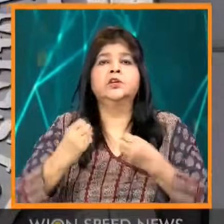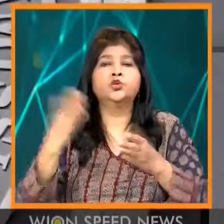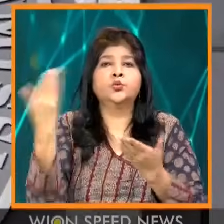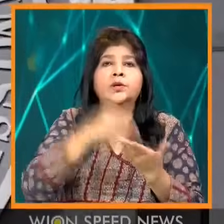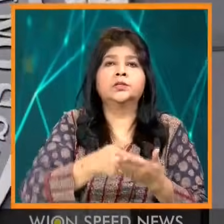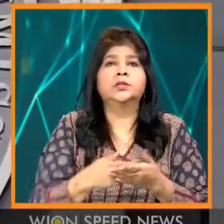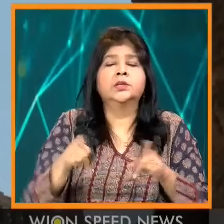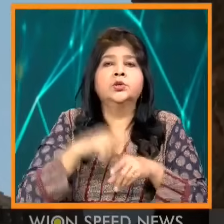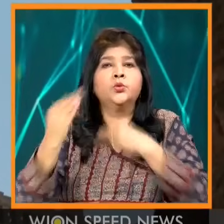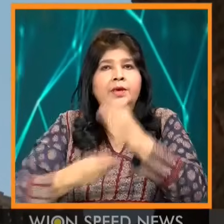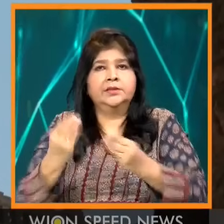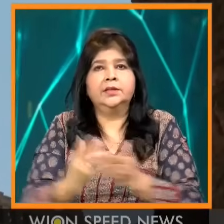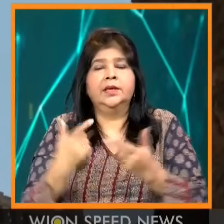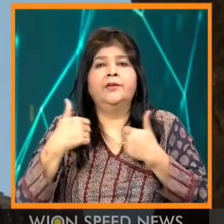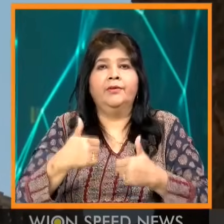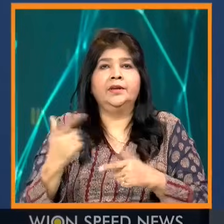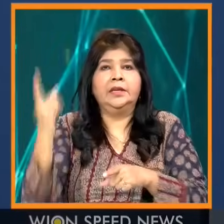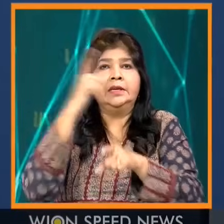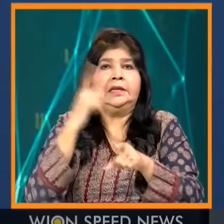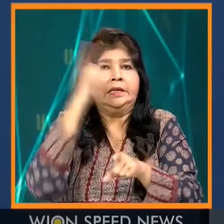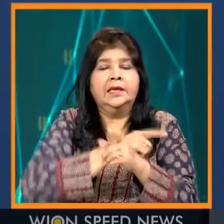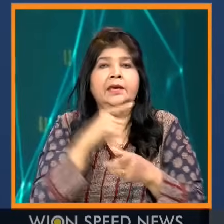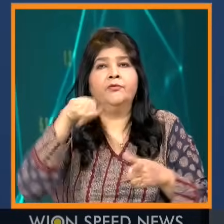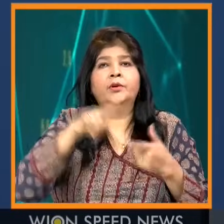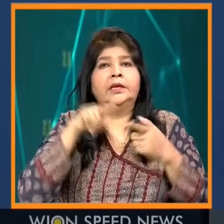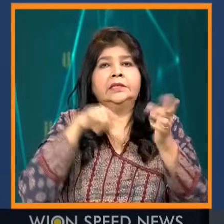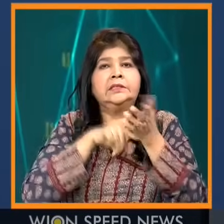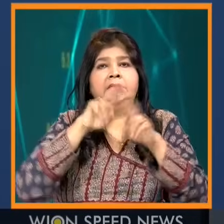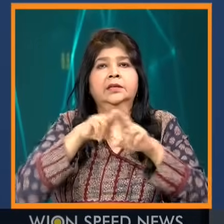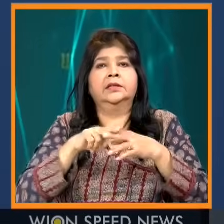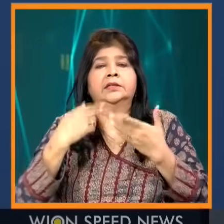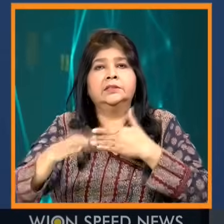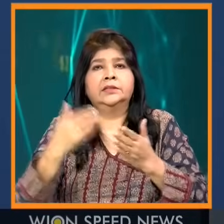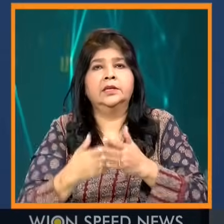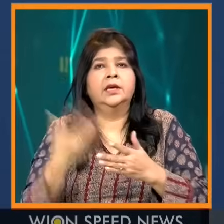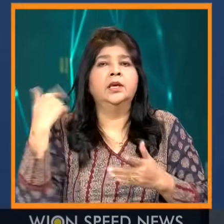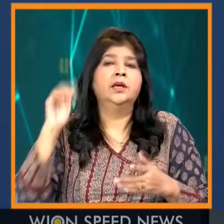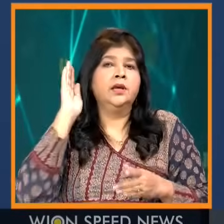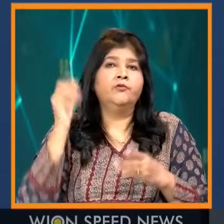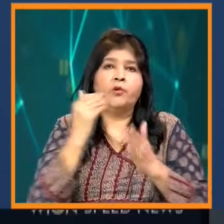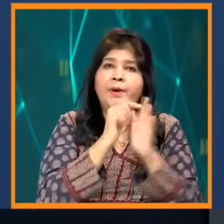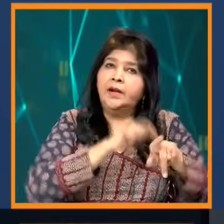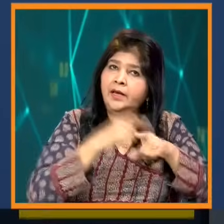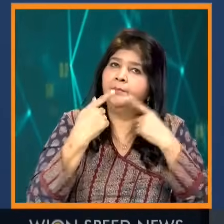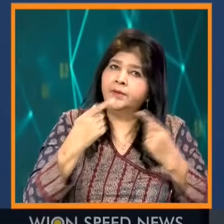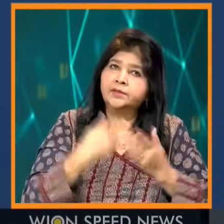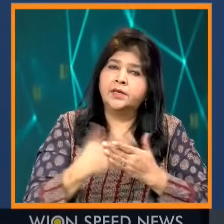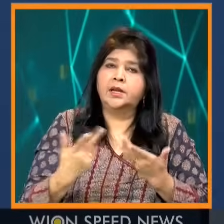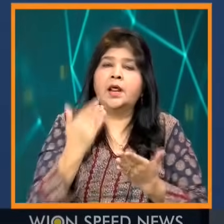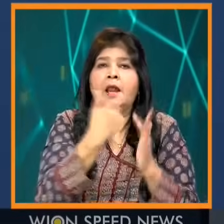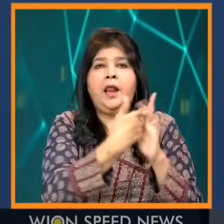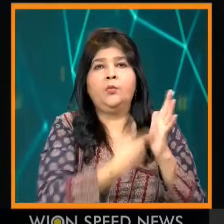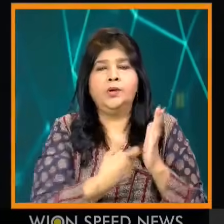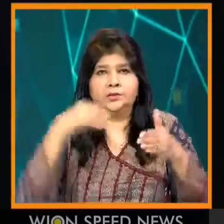to accelerate this effective date for ETFs, a departure from the usual informal timing discussions with